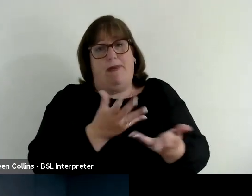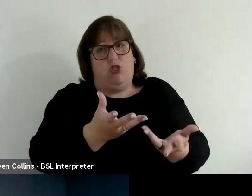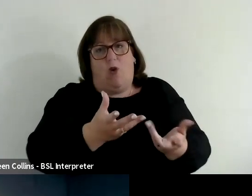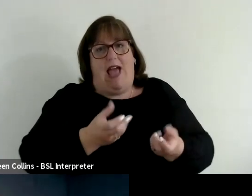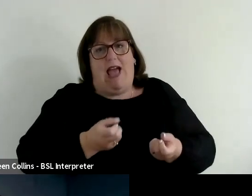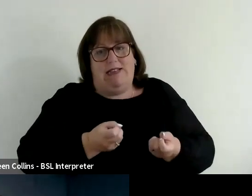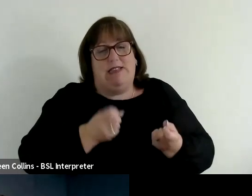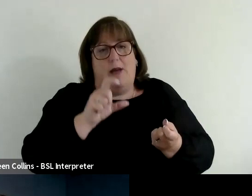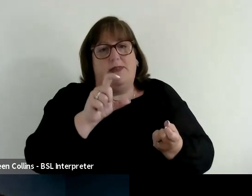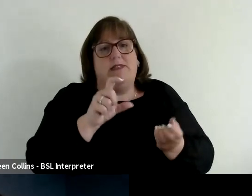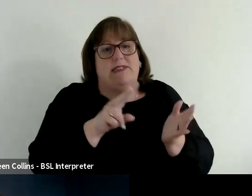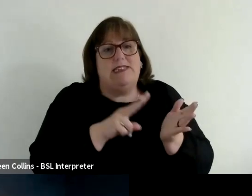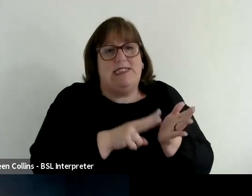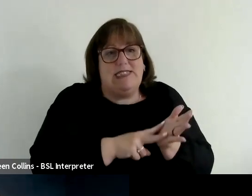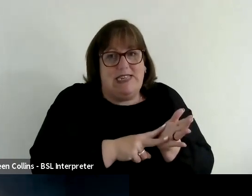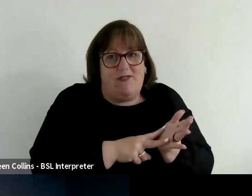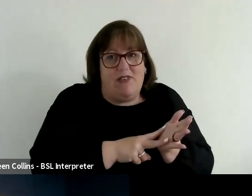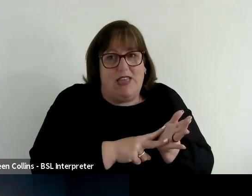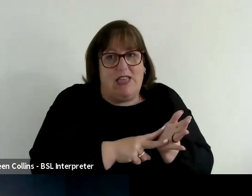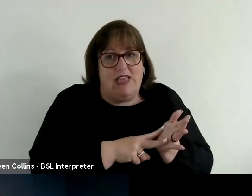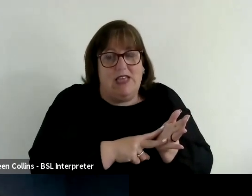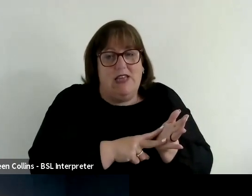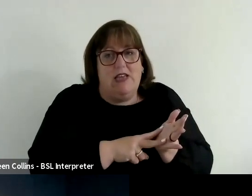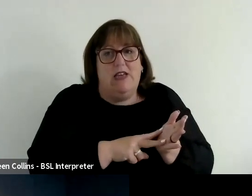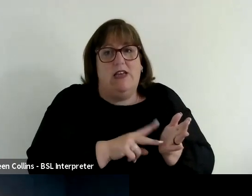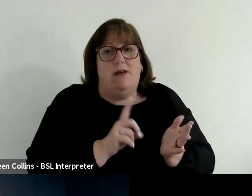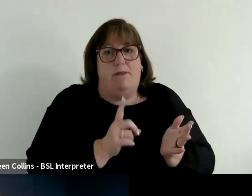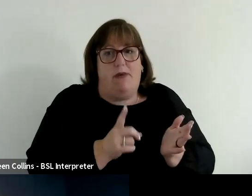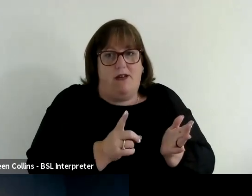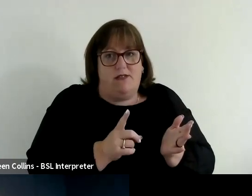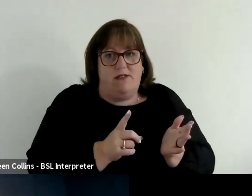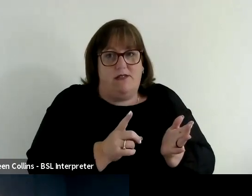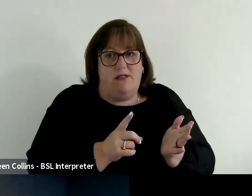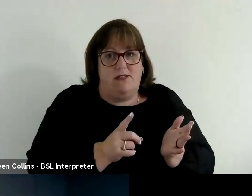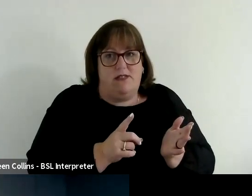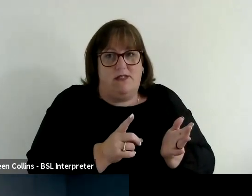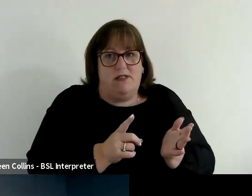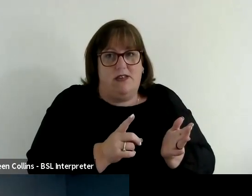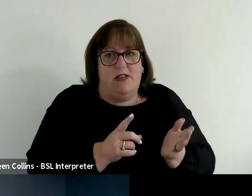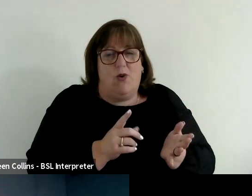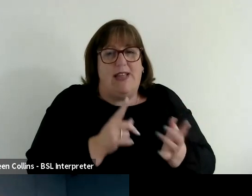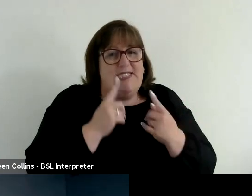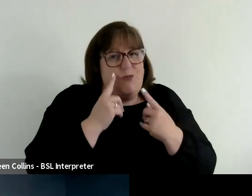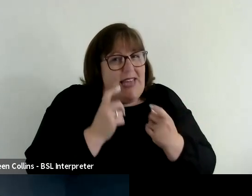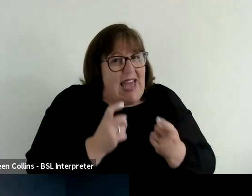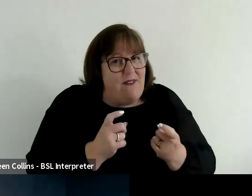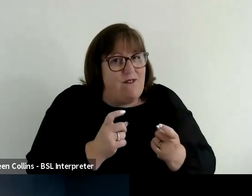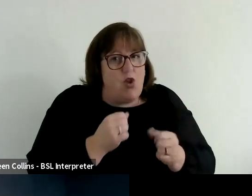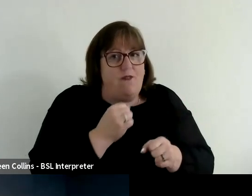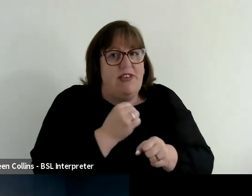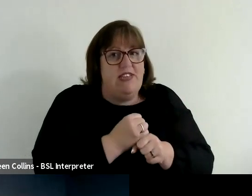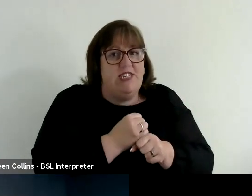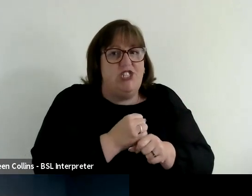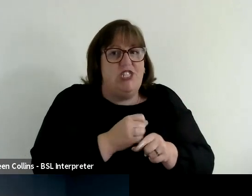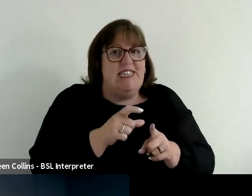only worry is we've got to make sure that one, there's a sort of a GDPR element as well. So when we collect